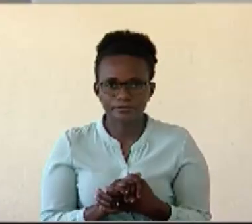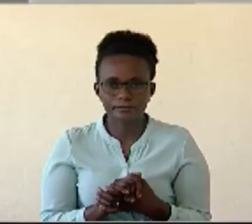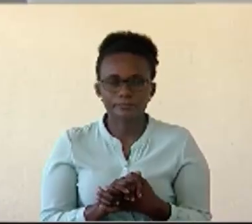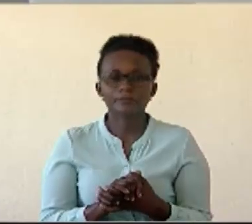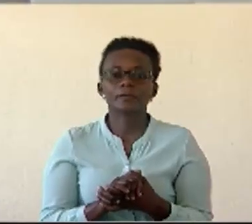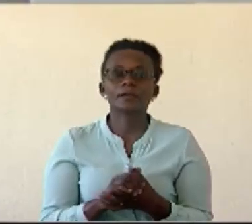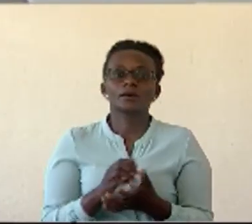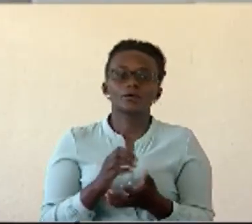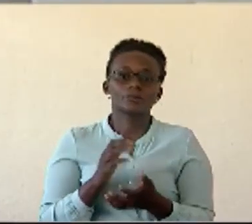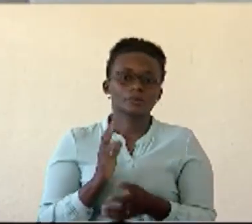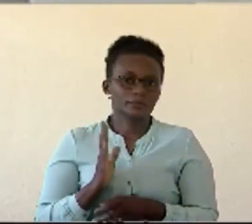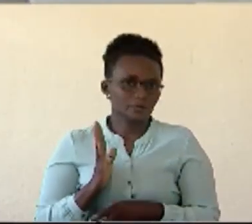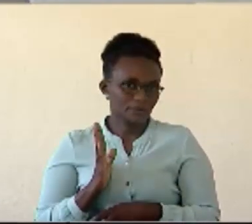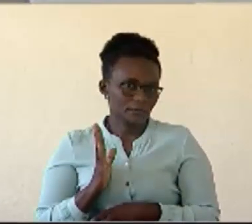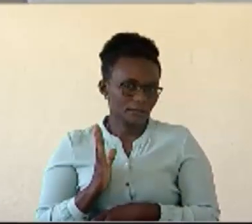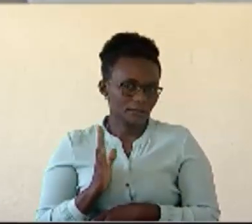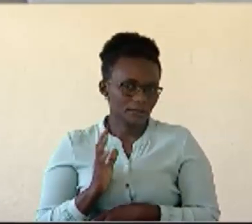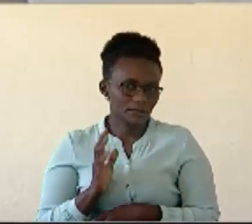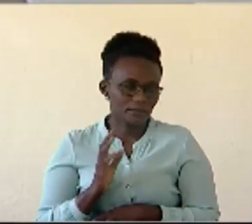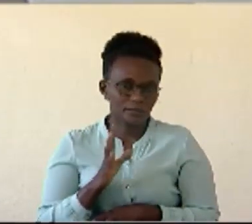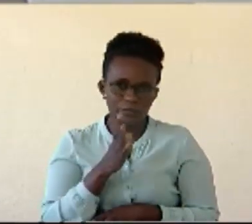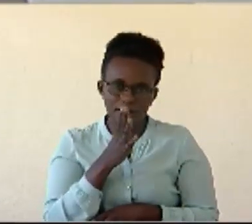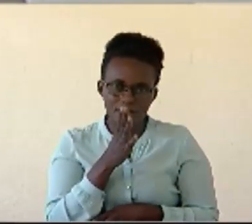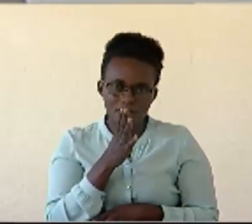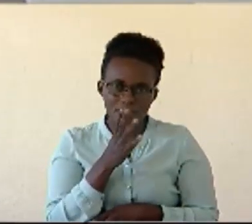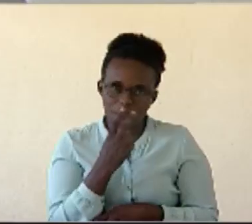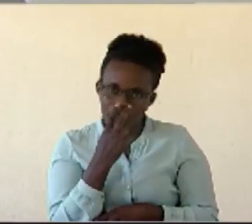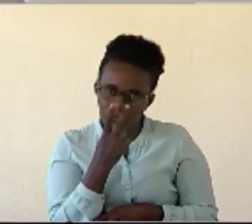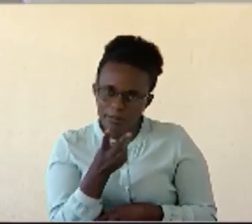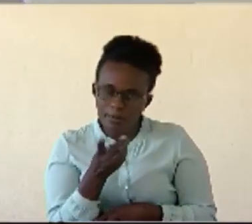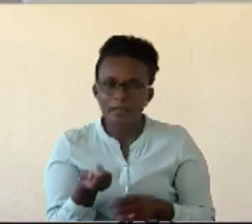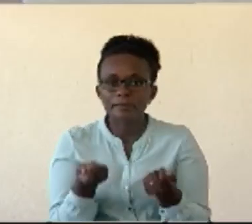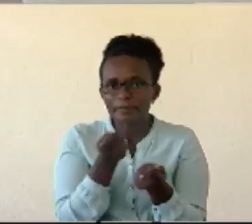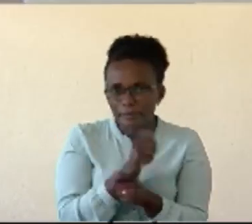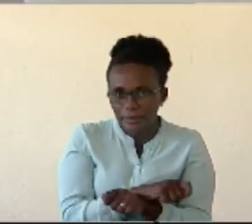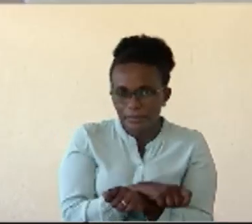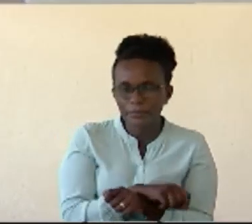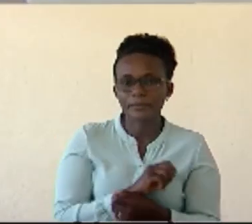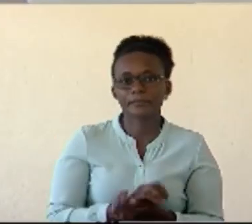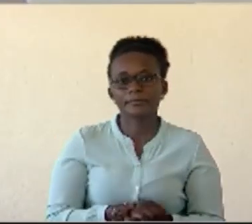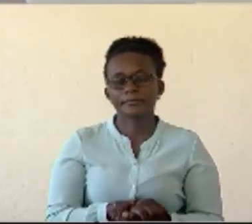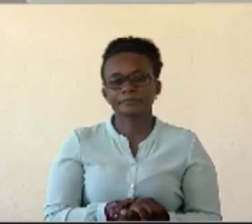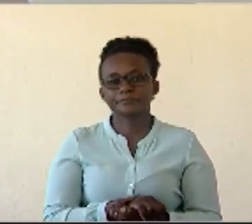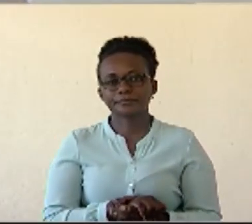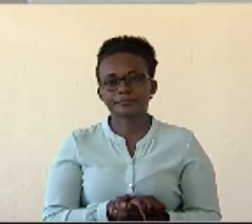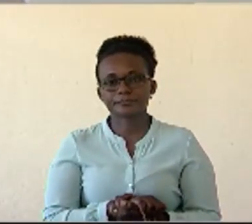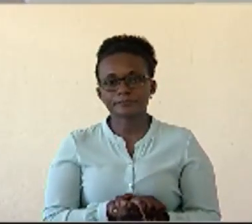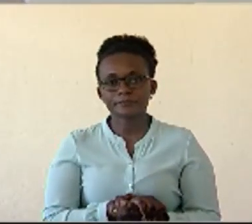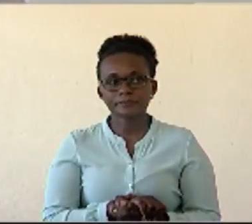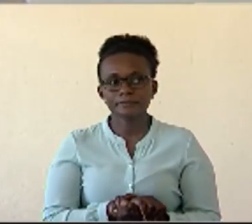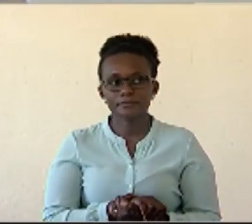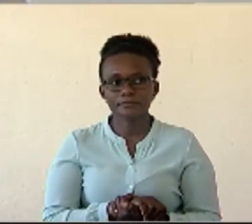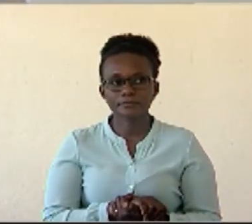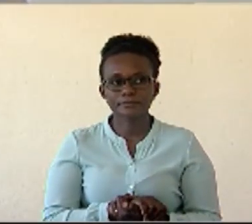and see what will happen later. There, of course, there must be something that will have to happen. One of